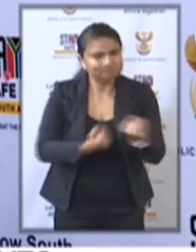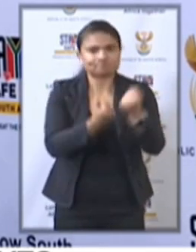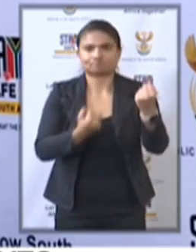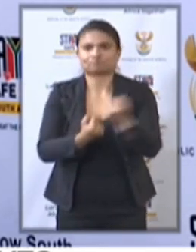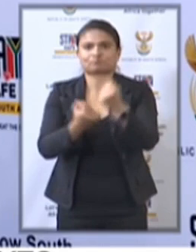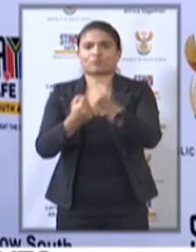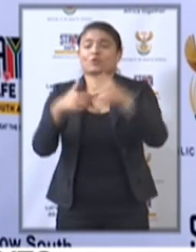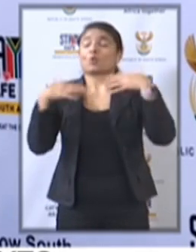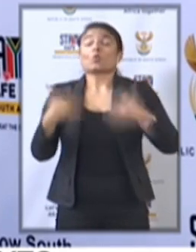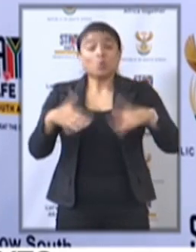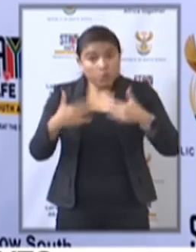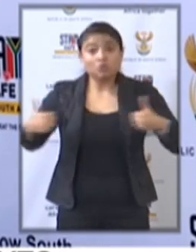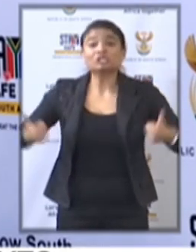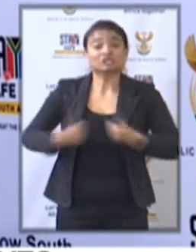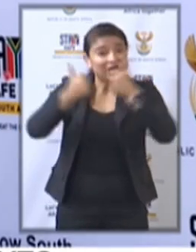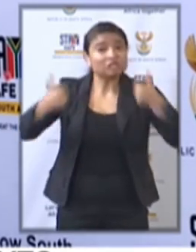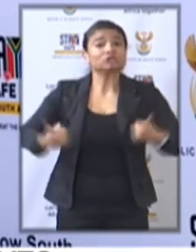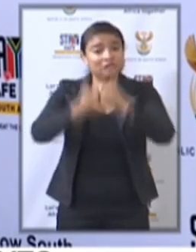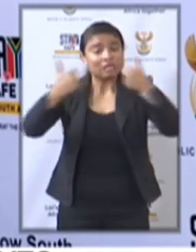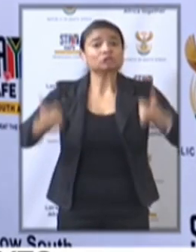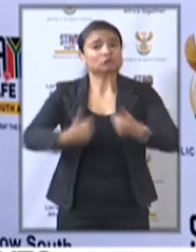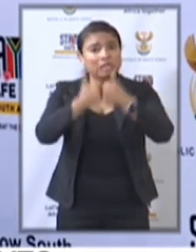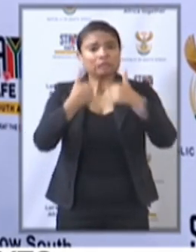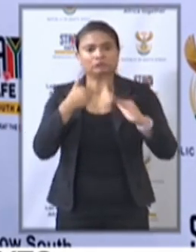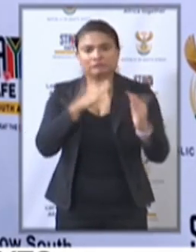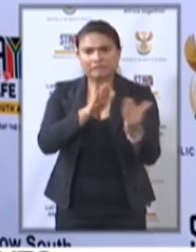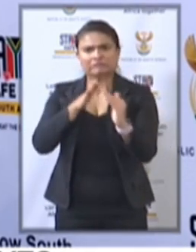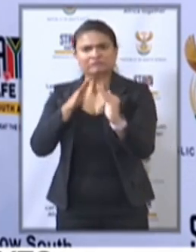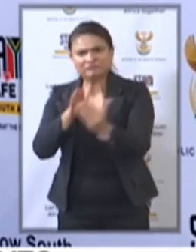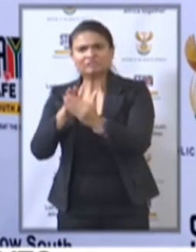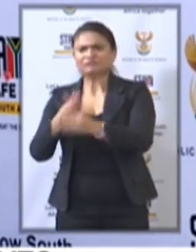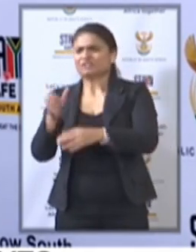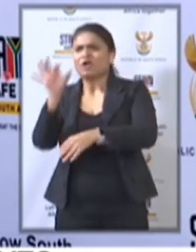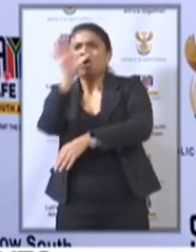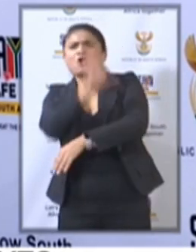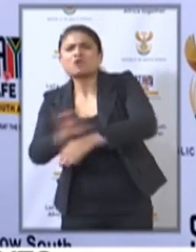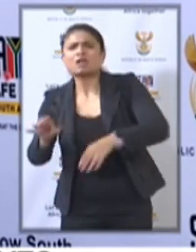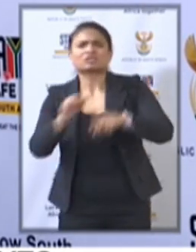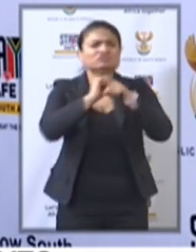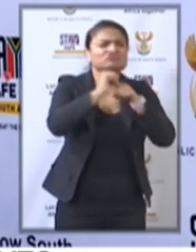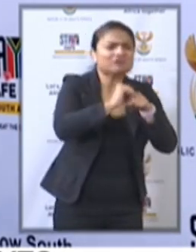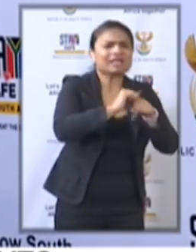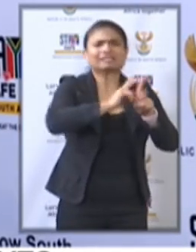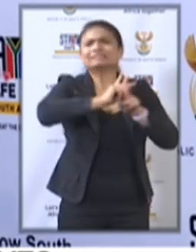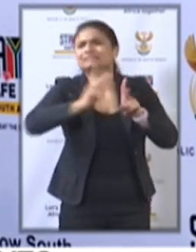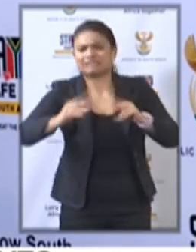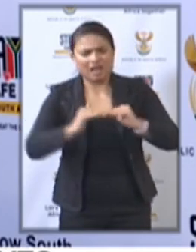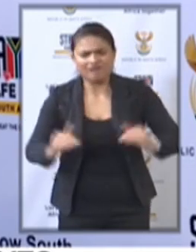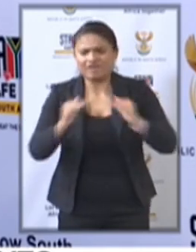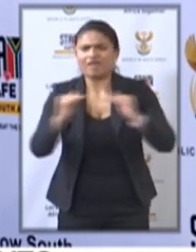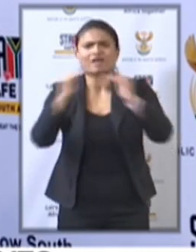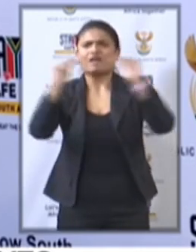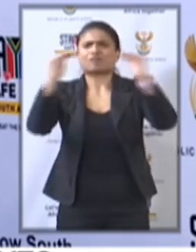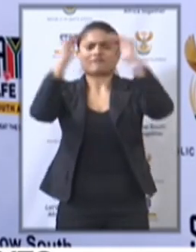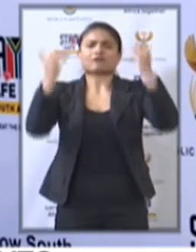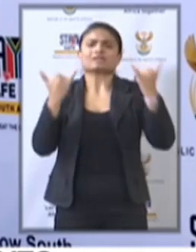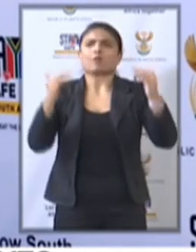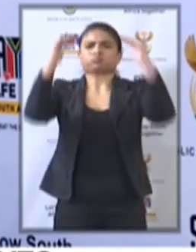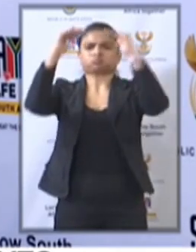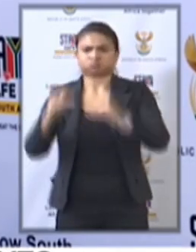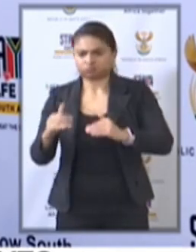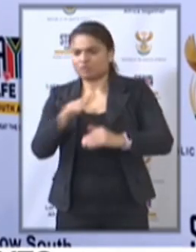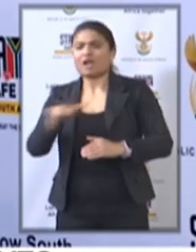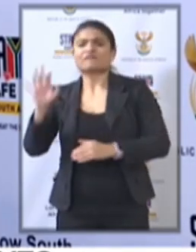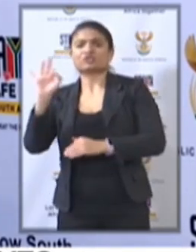challenge. On community education and training colleges, under Level 3 lockdown, the colleges, the community education and